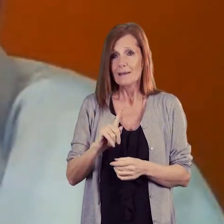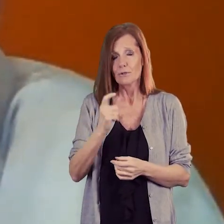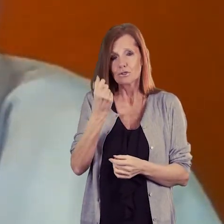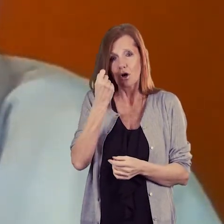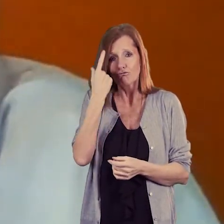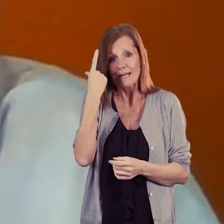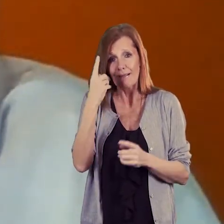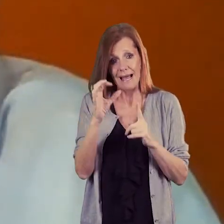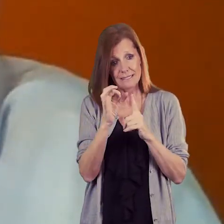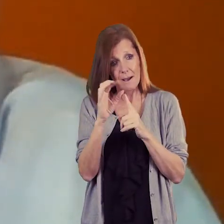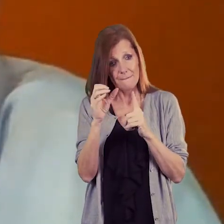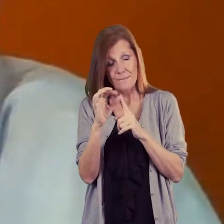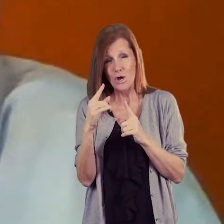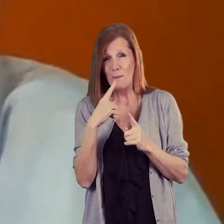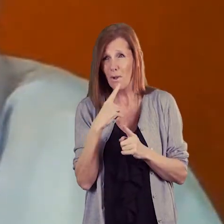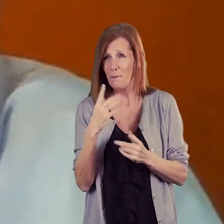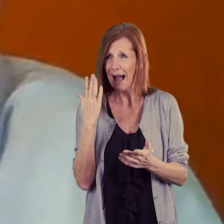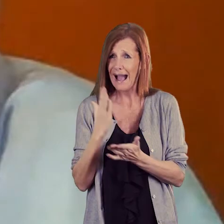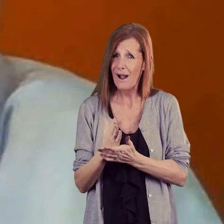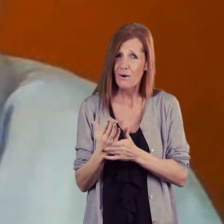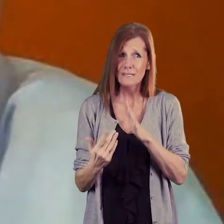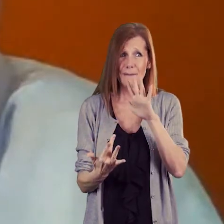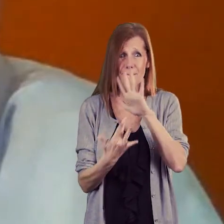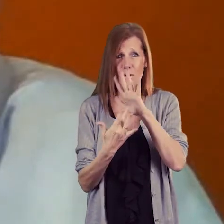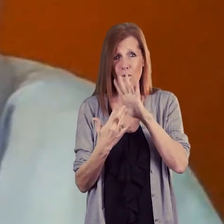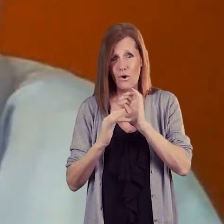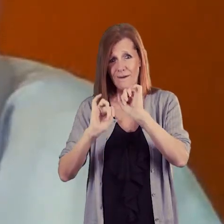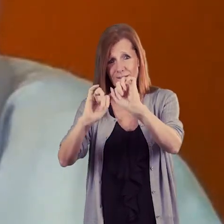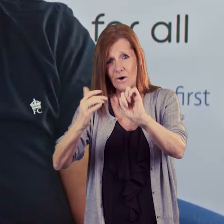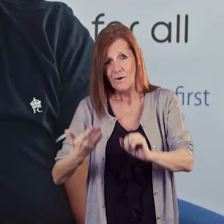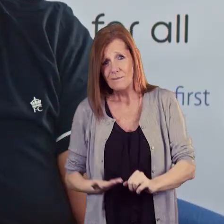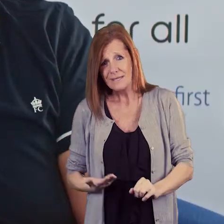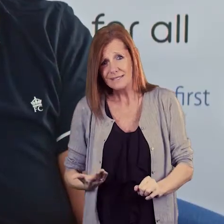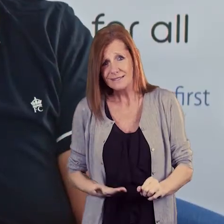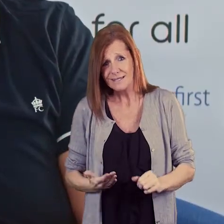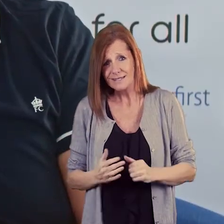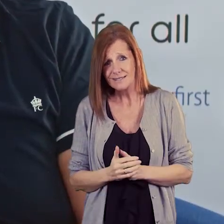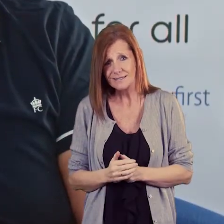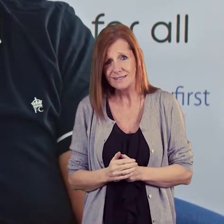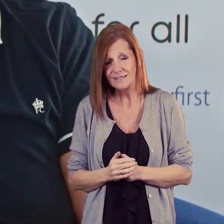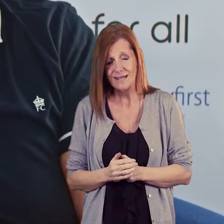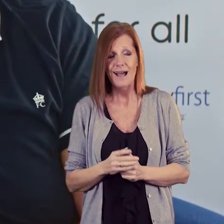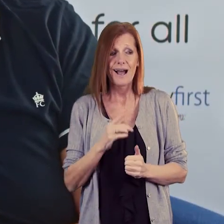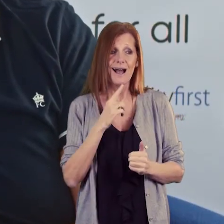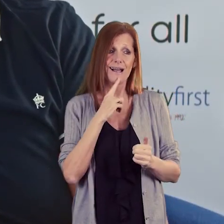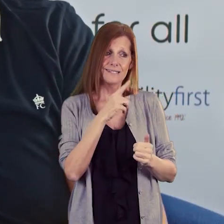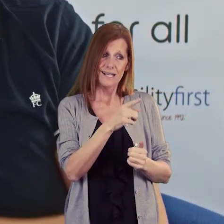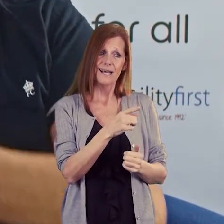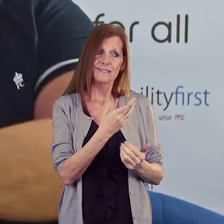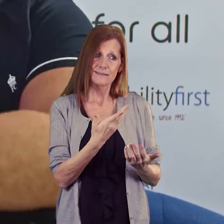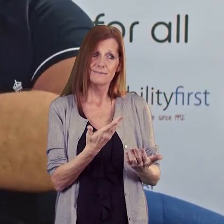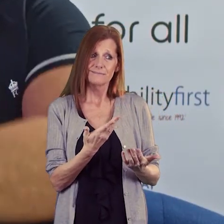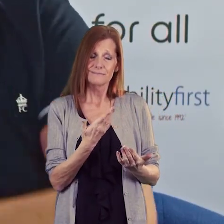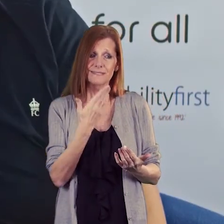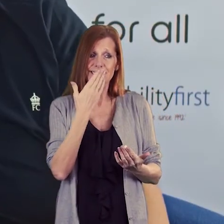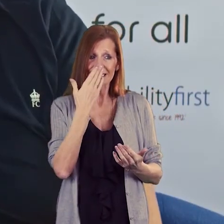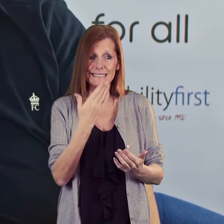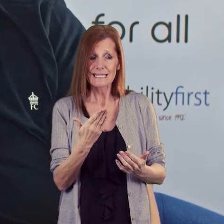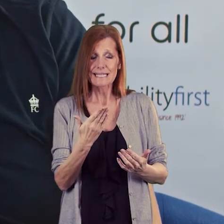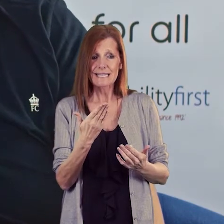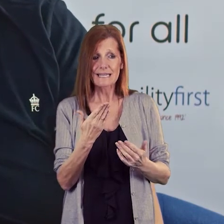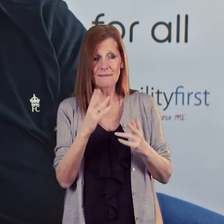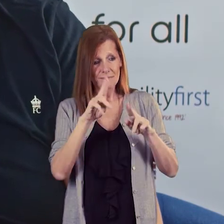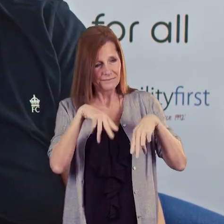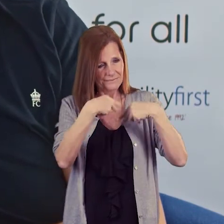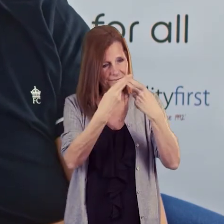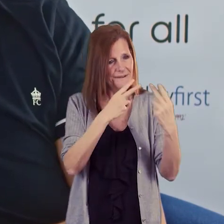whether the Purple Pound is most important for your business, really. Well, Mick, it sounds like, with the guides coming